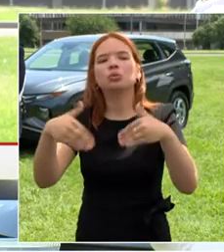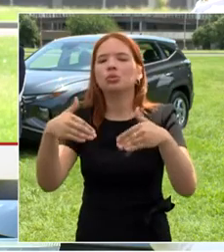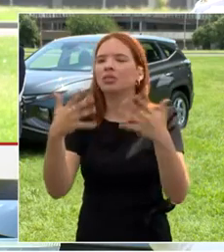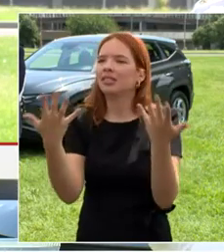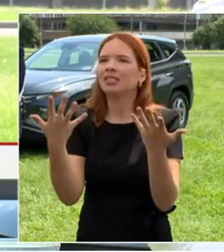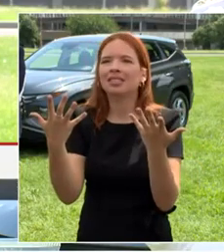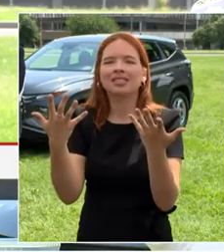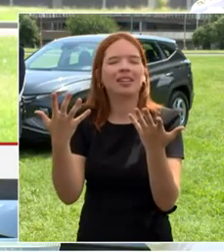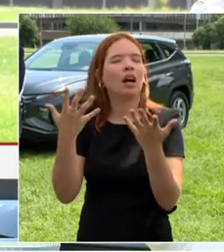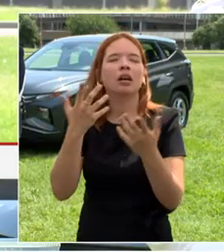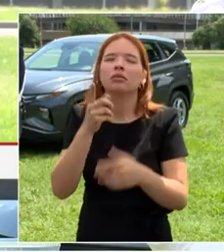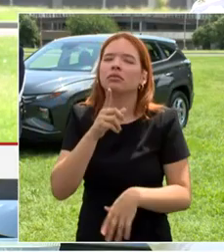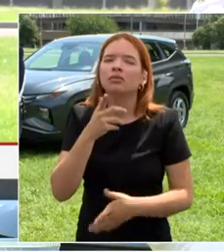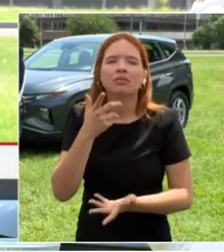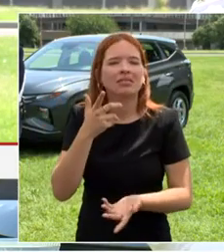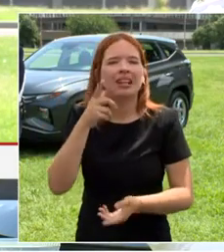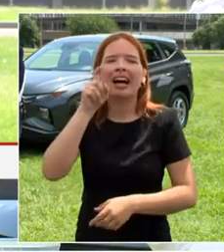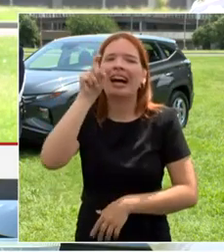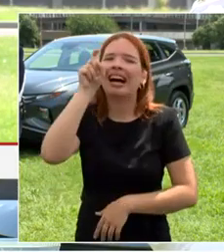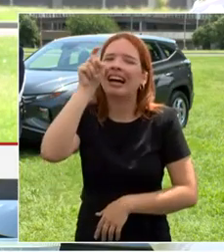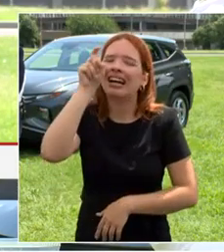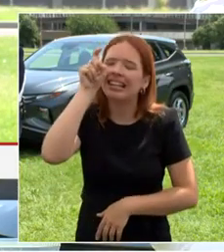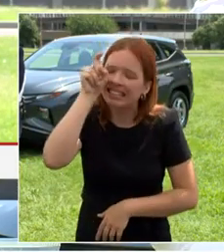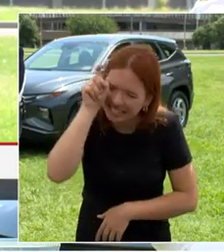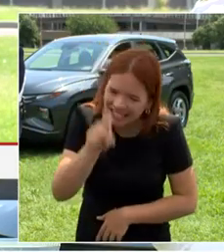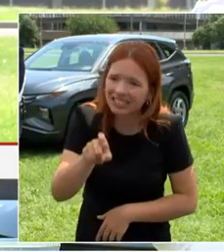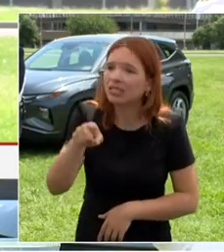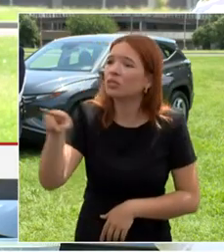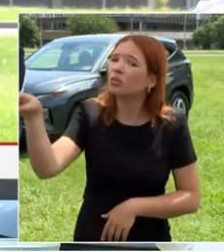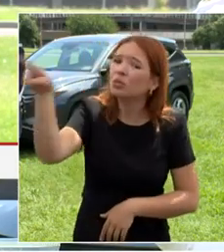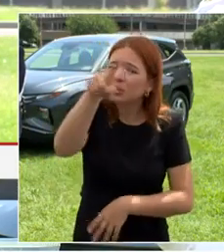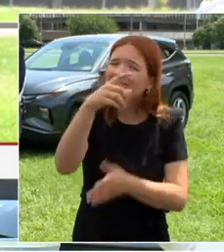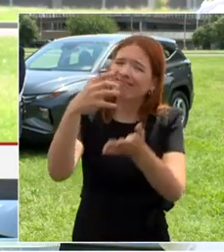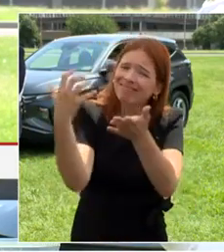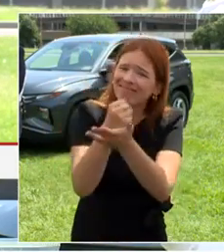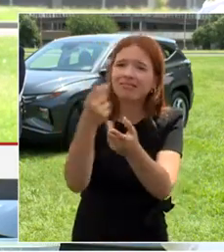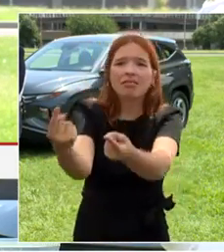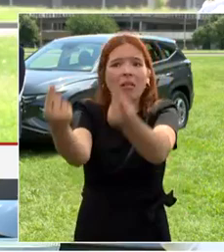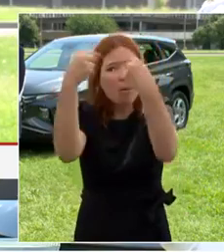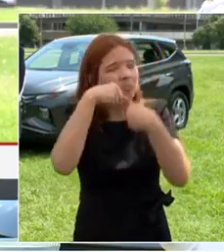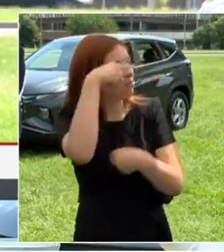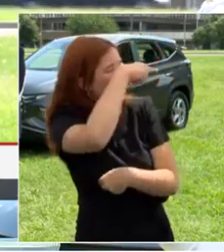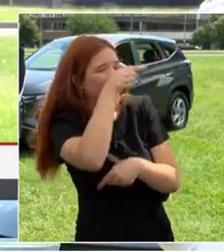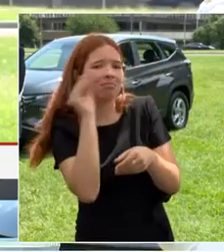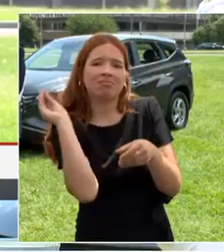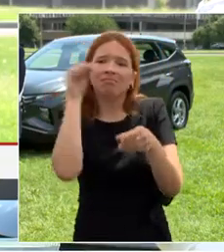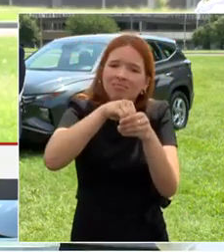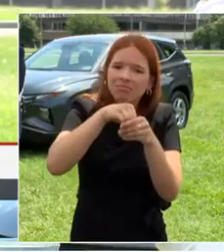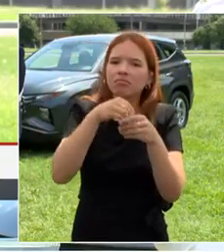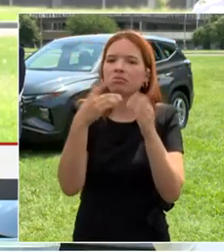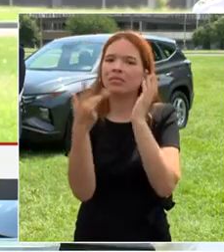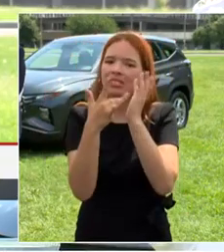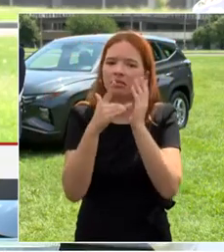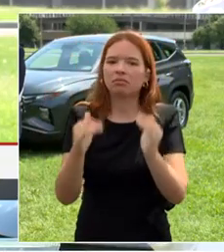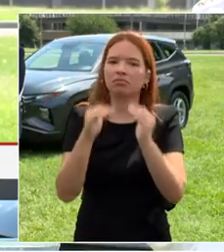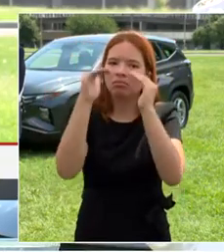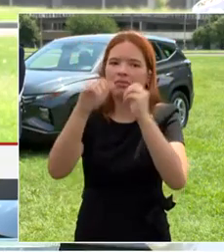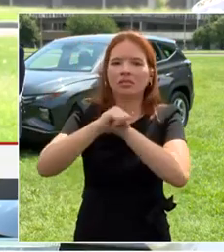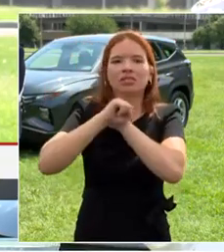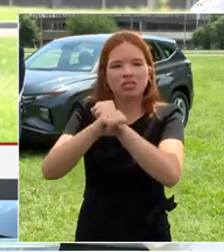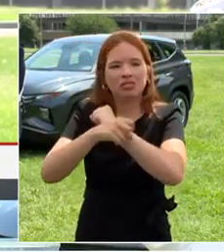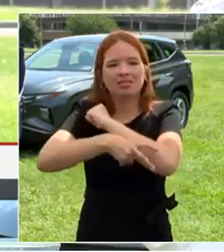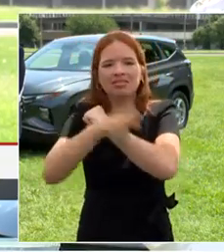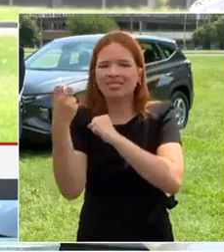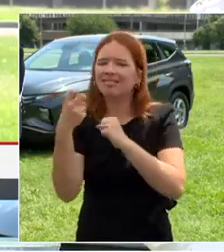to come here today. Those folks who have Hyundais, come here today, be a part of this program so that they can get the update for their software.